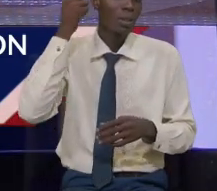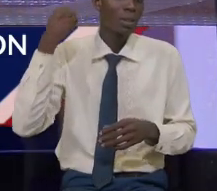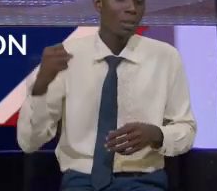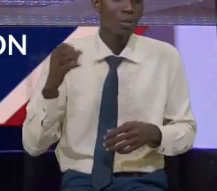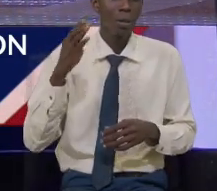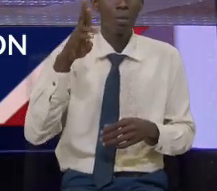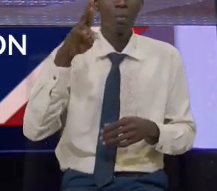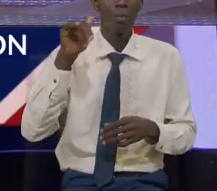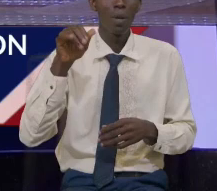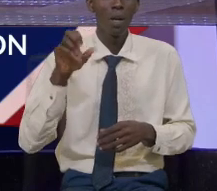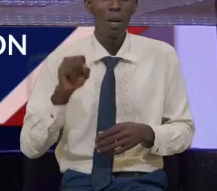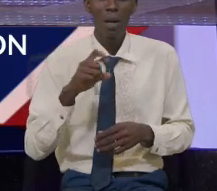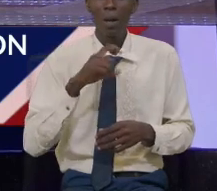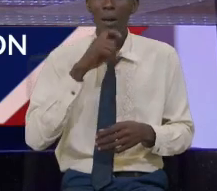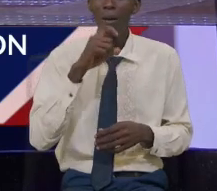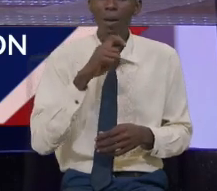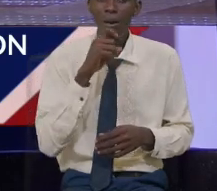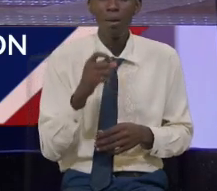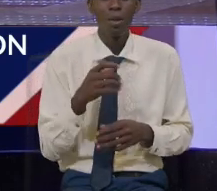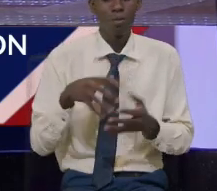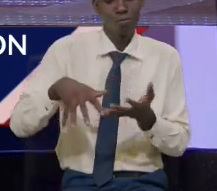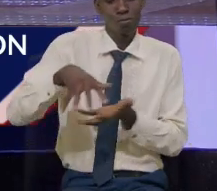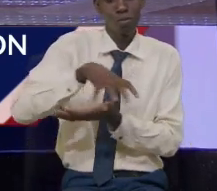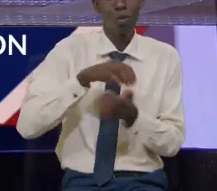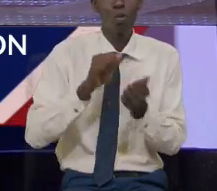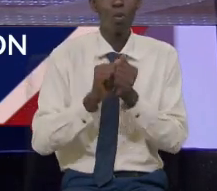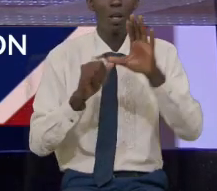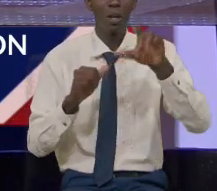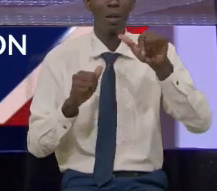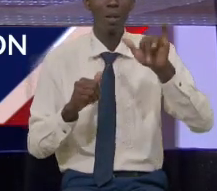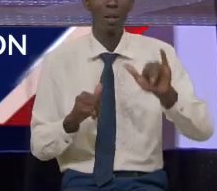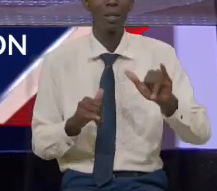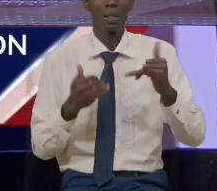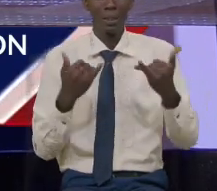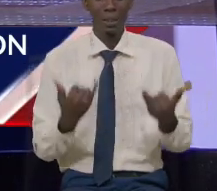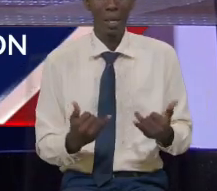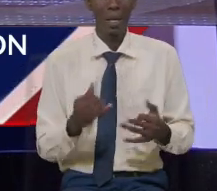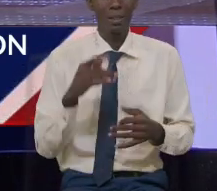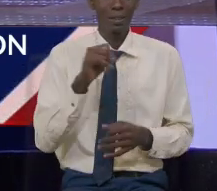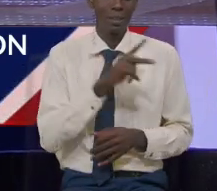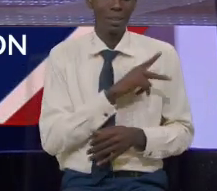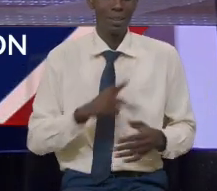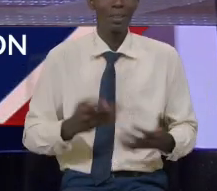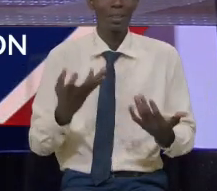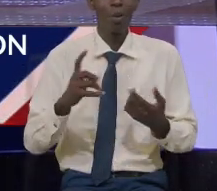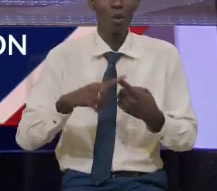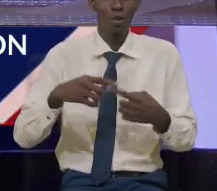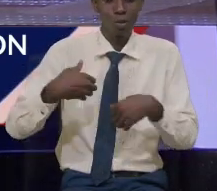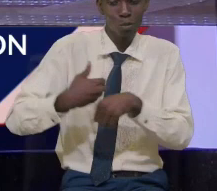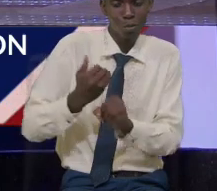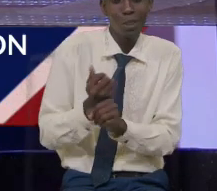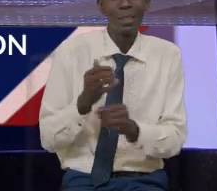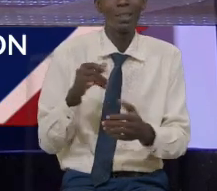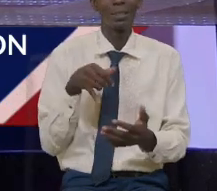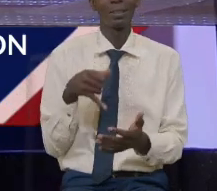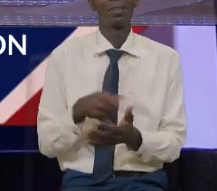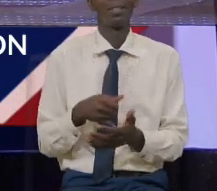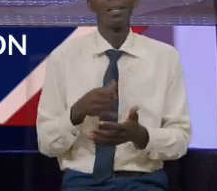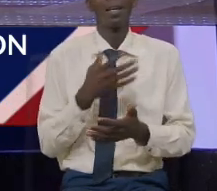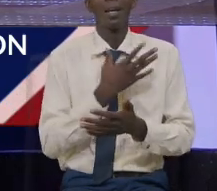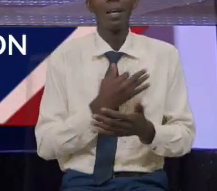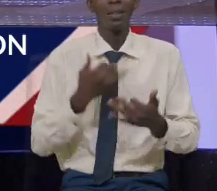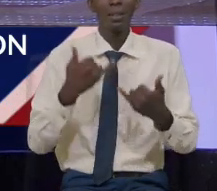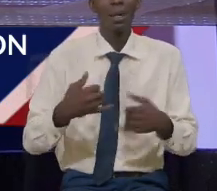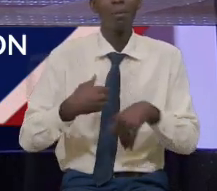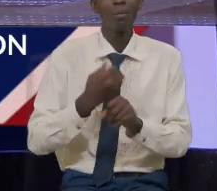brass, iron mixed with clay. He was going to make an image. And what did he do? He